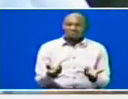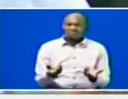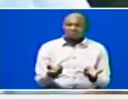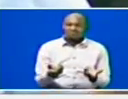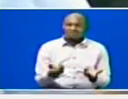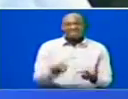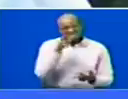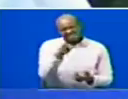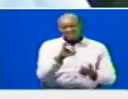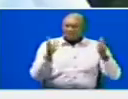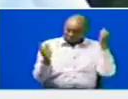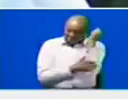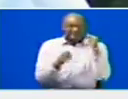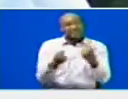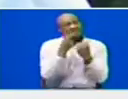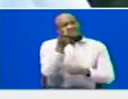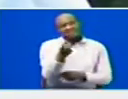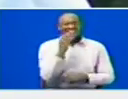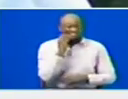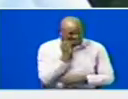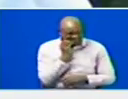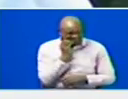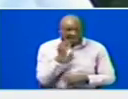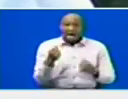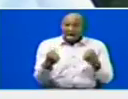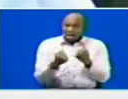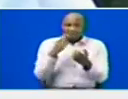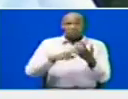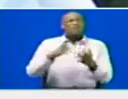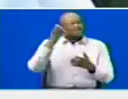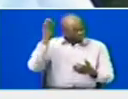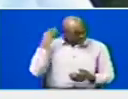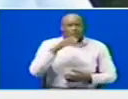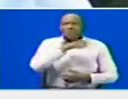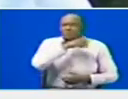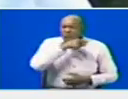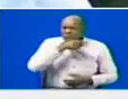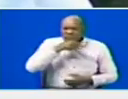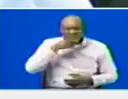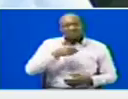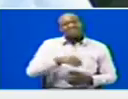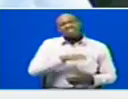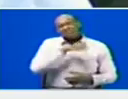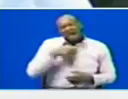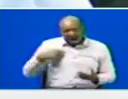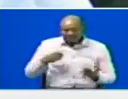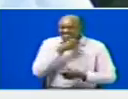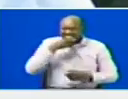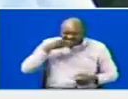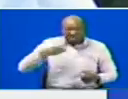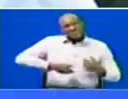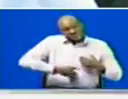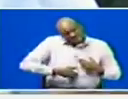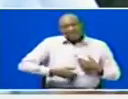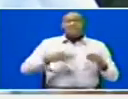This sad incident came against the backdrop of a severe drought that had seen the pastoralist community in